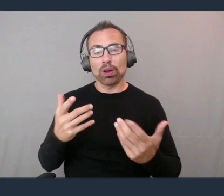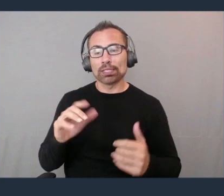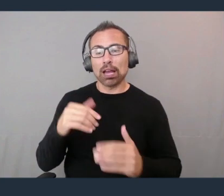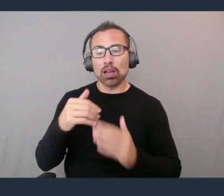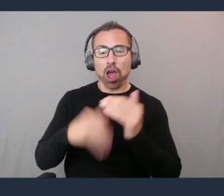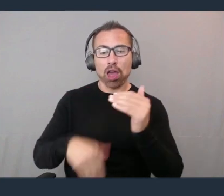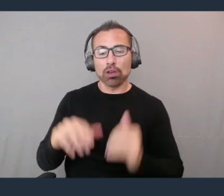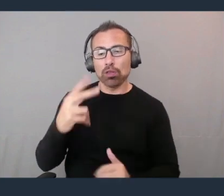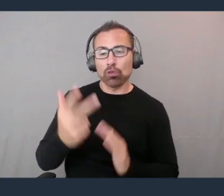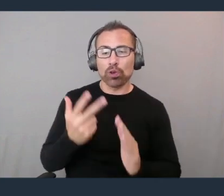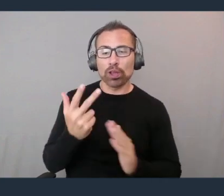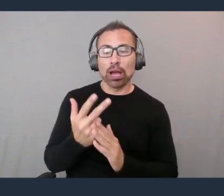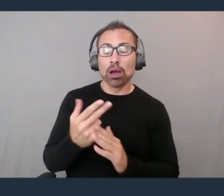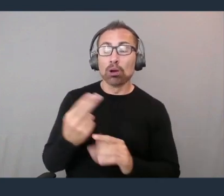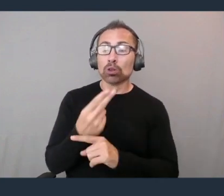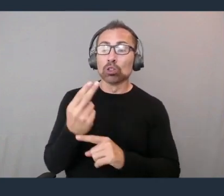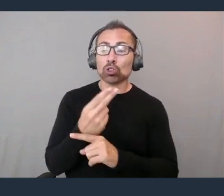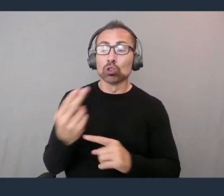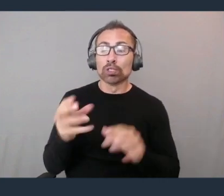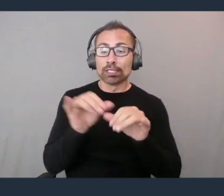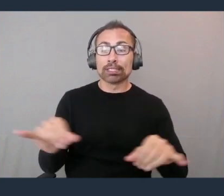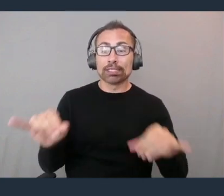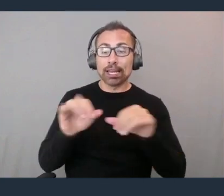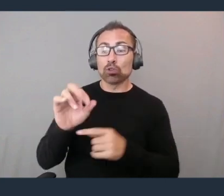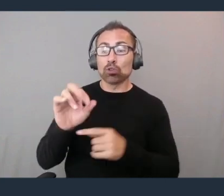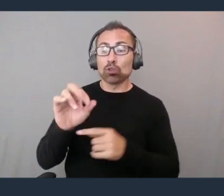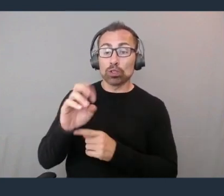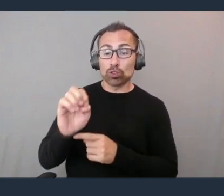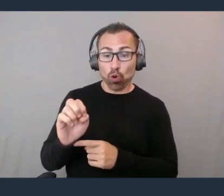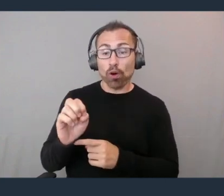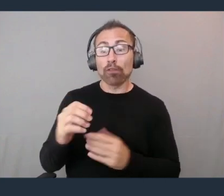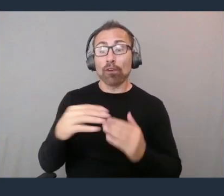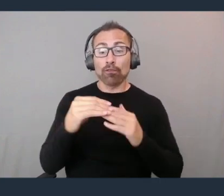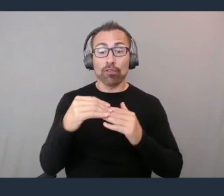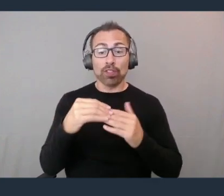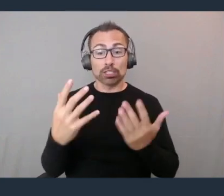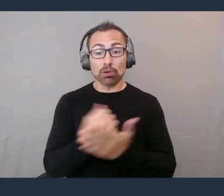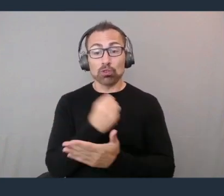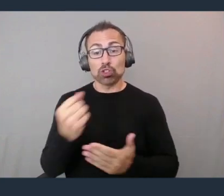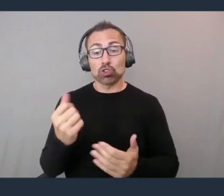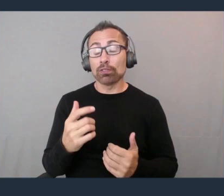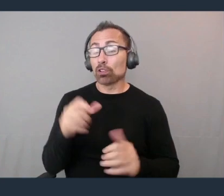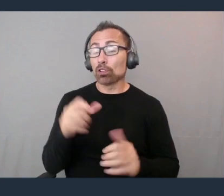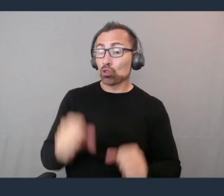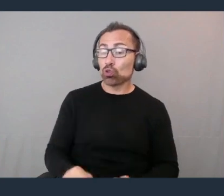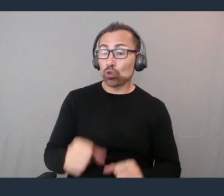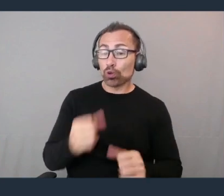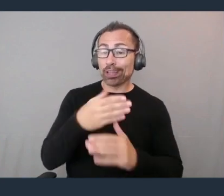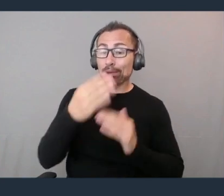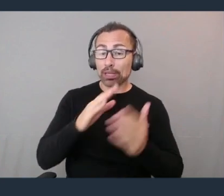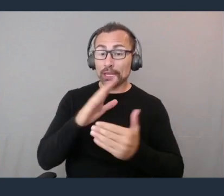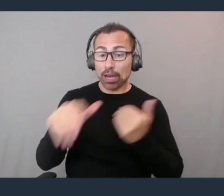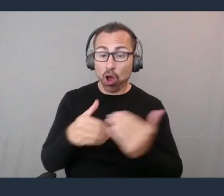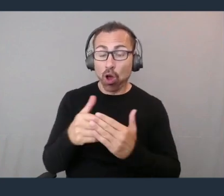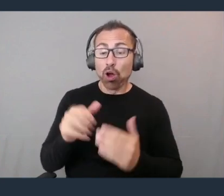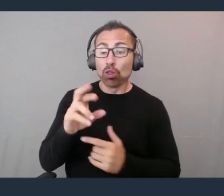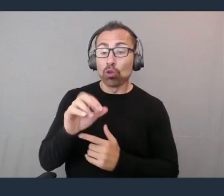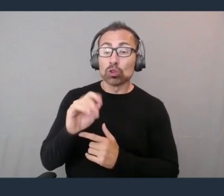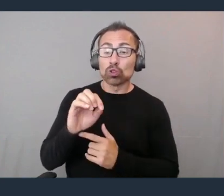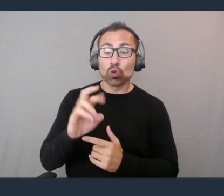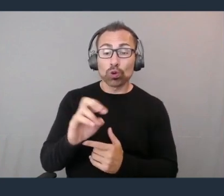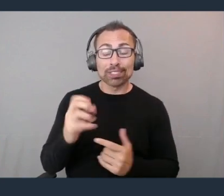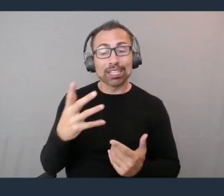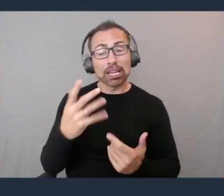from Glacier Flexible Retrieval, you can complete all of the restores in about 6 hours, including the 3 hours to submit the